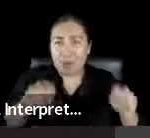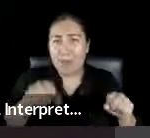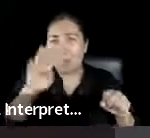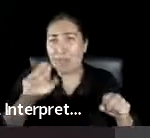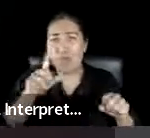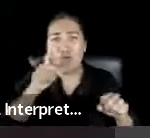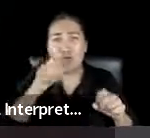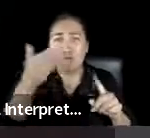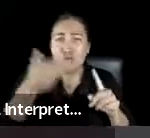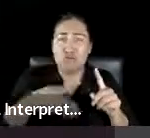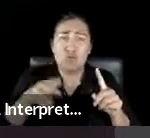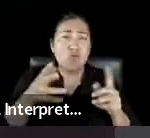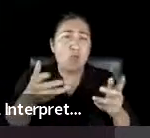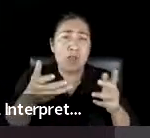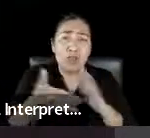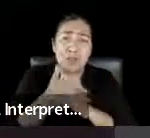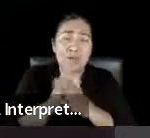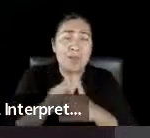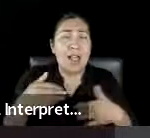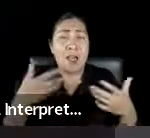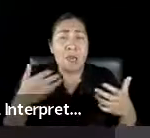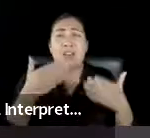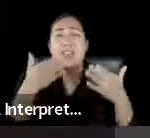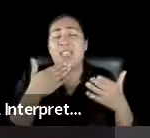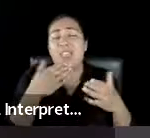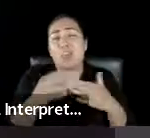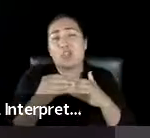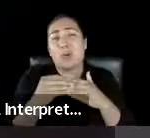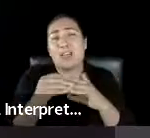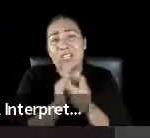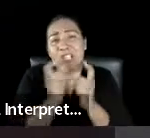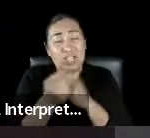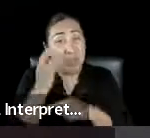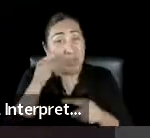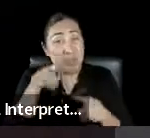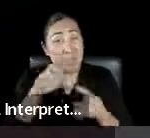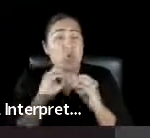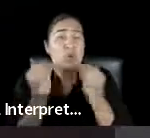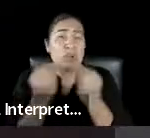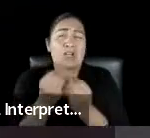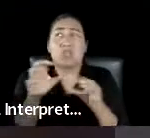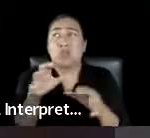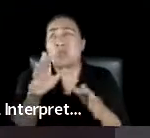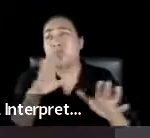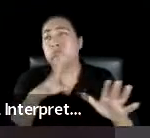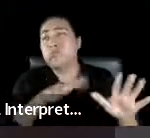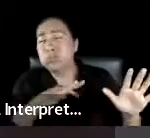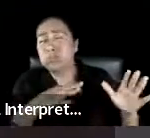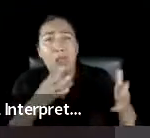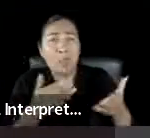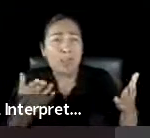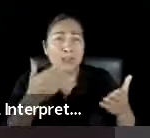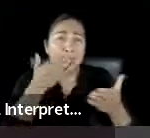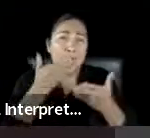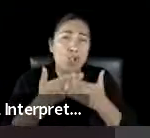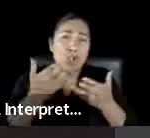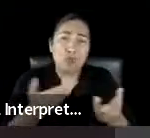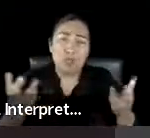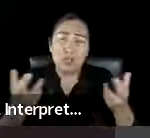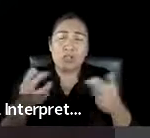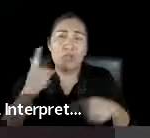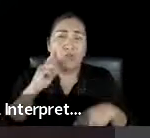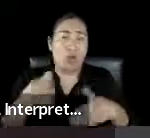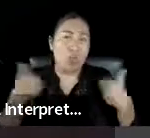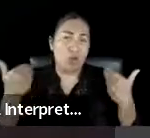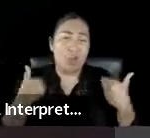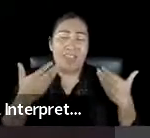whoever you want to be. And I just want to thank Directing Change, because this organization does such great things and is such a good resource for